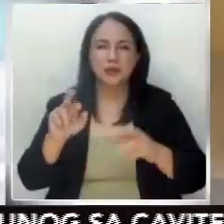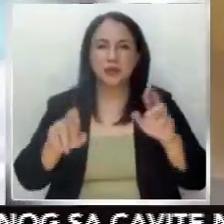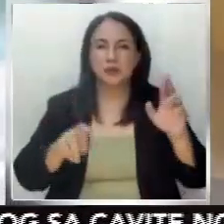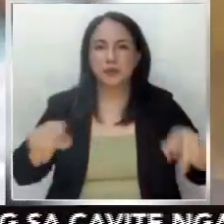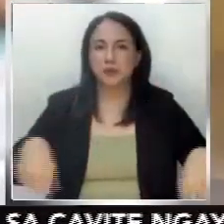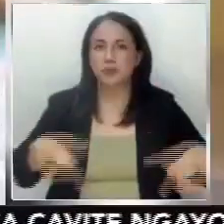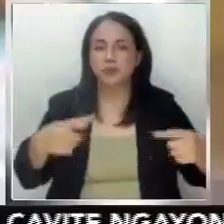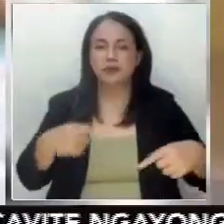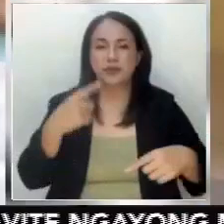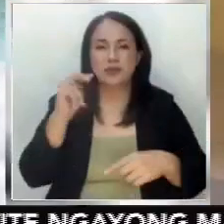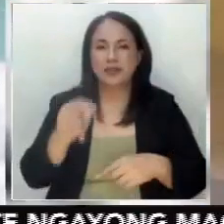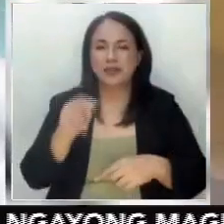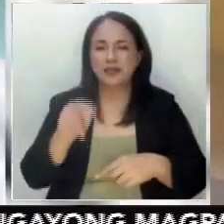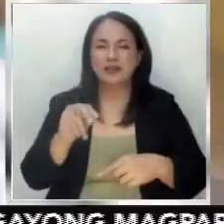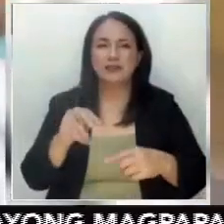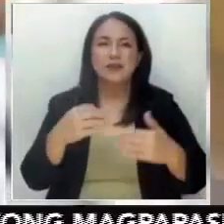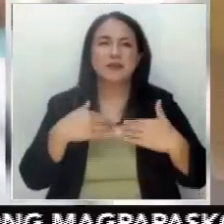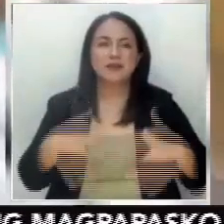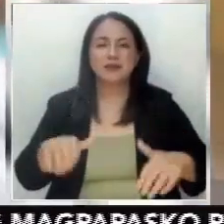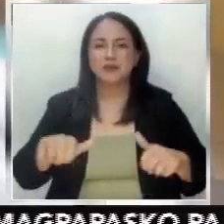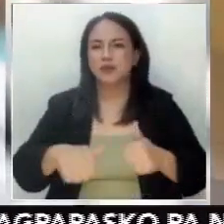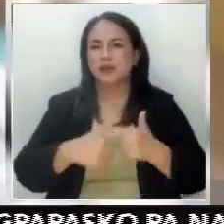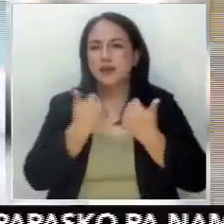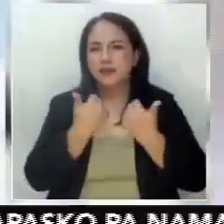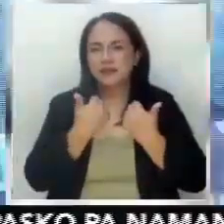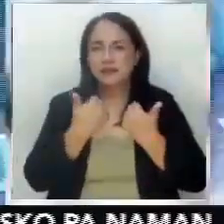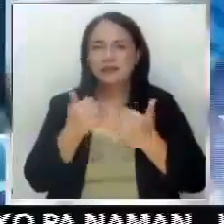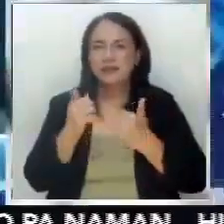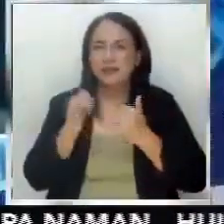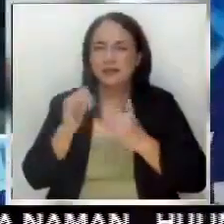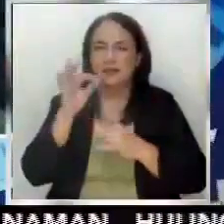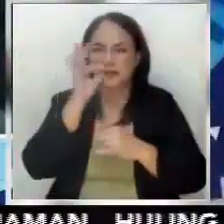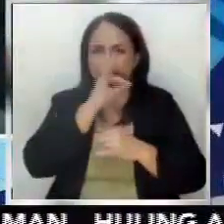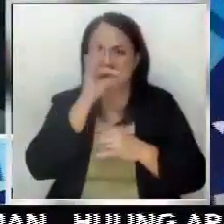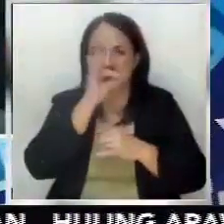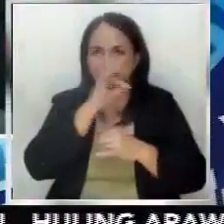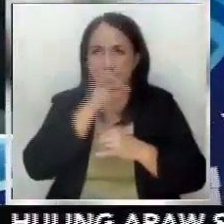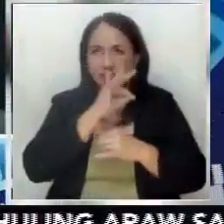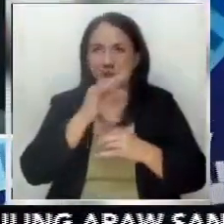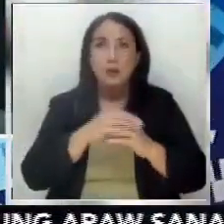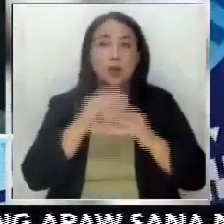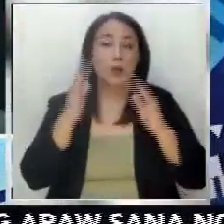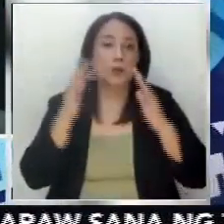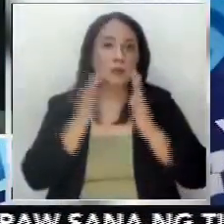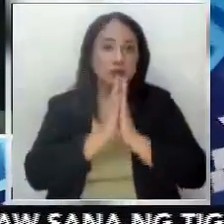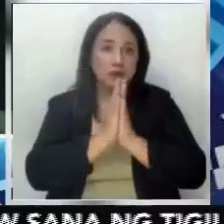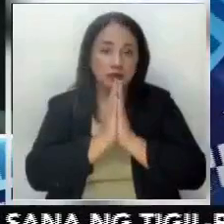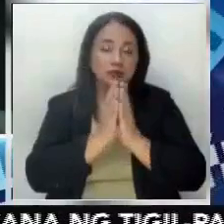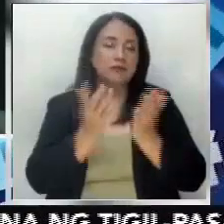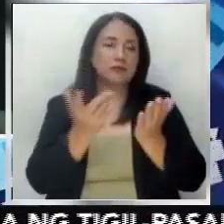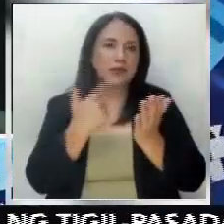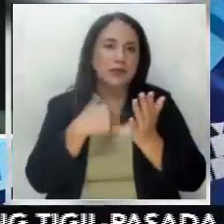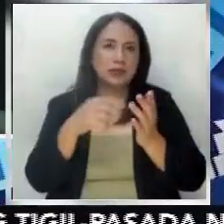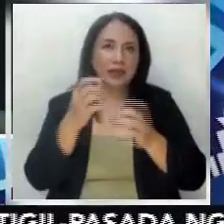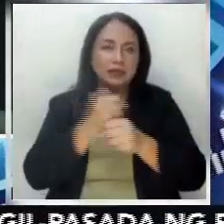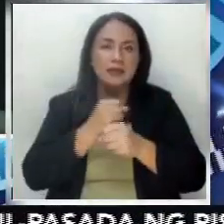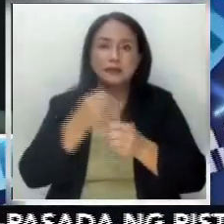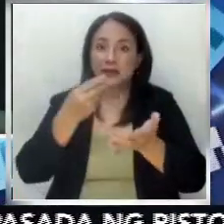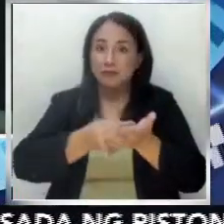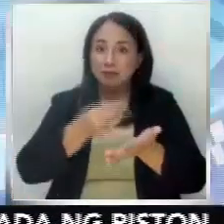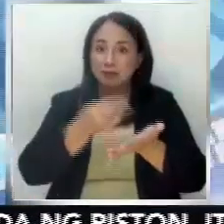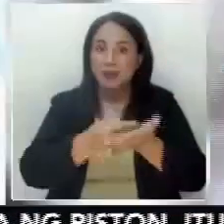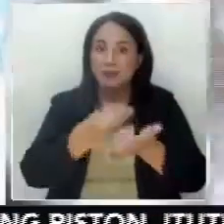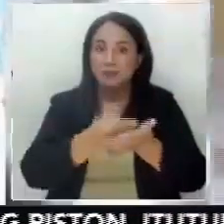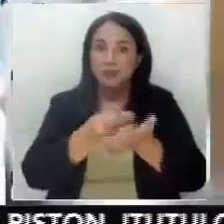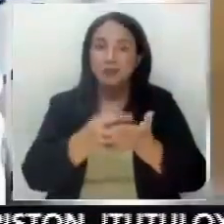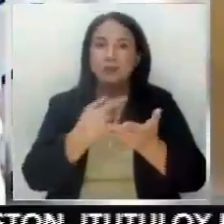needs of our physically challenged fellow Filipinos. Hoping and praying na sana po makakuha sila ng funding para maging